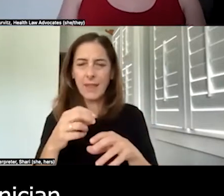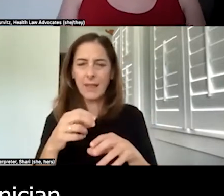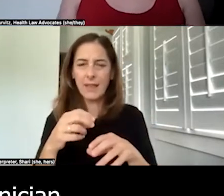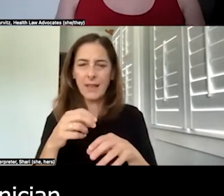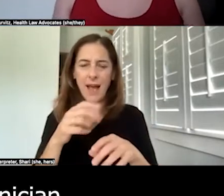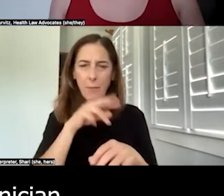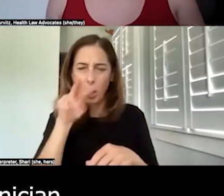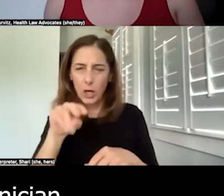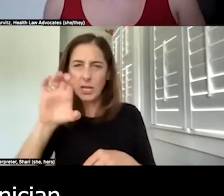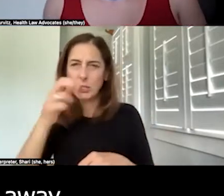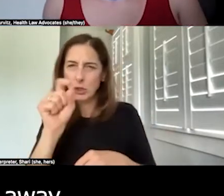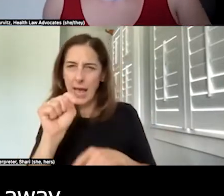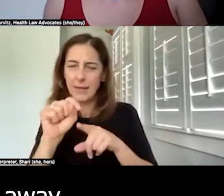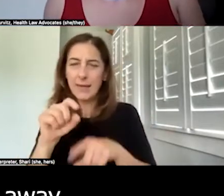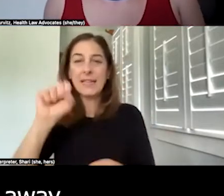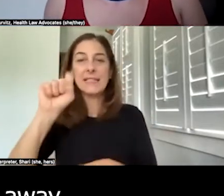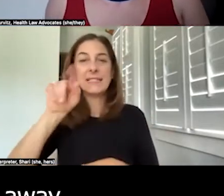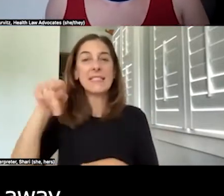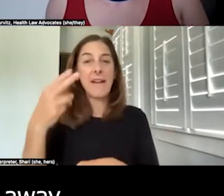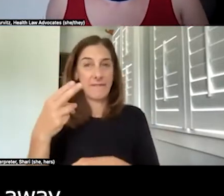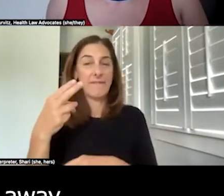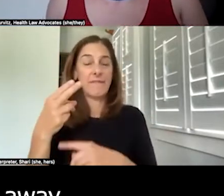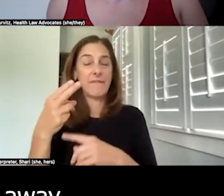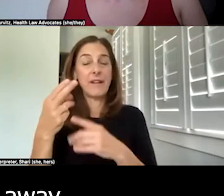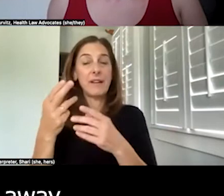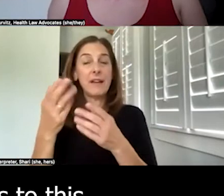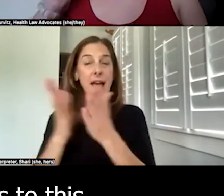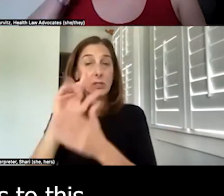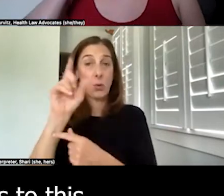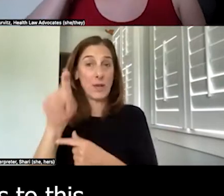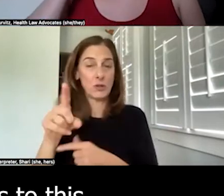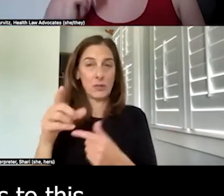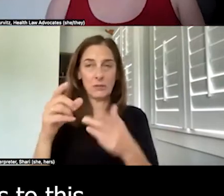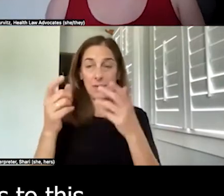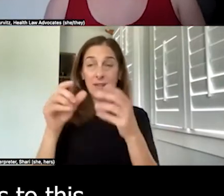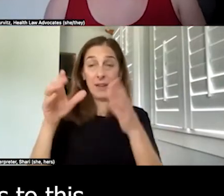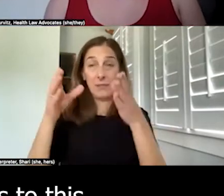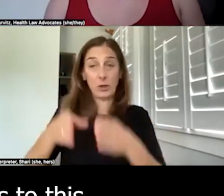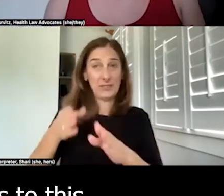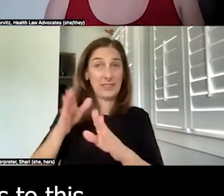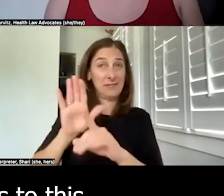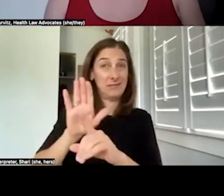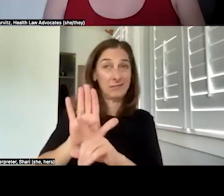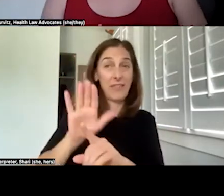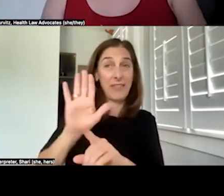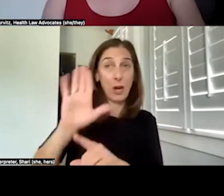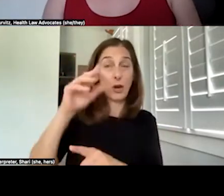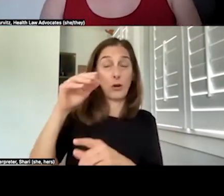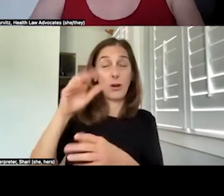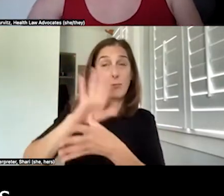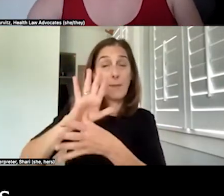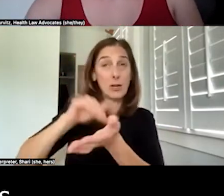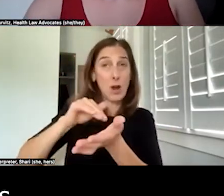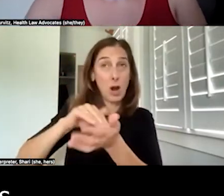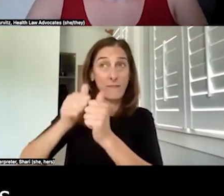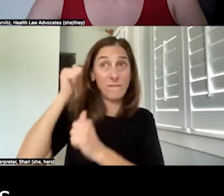that their client, the clinician they want to see as PCP, is too far away. There are any ways to get exceptions to this. The short answer